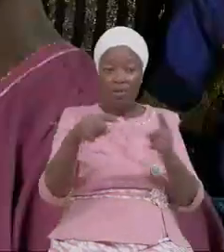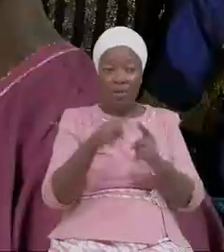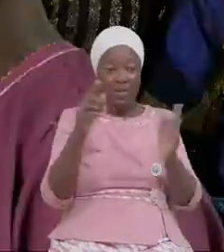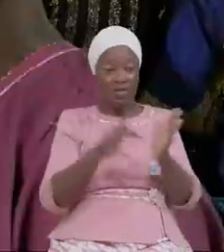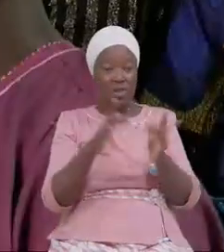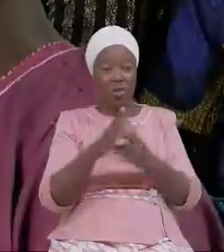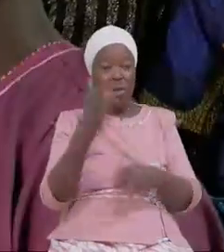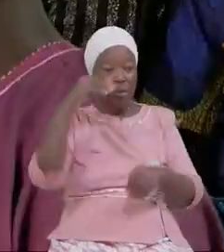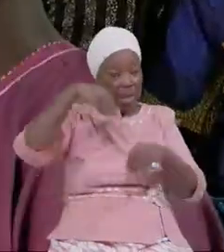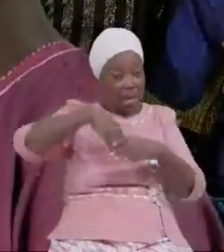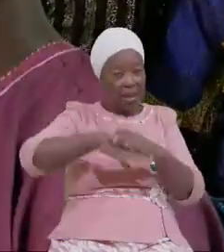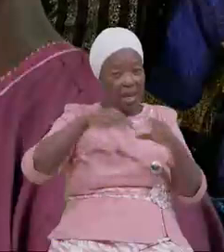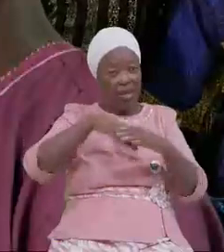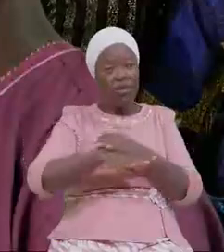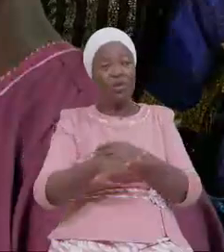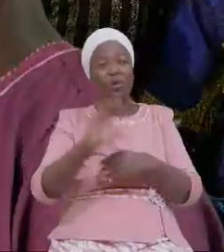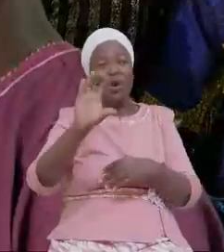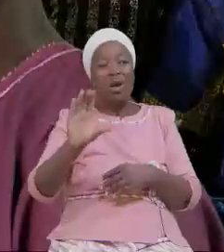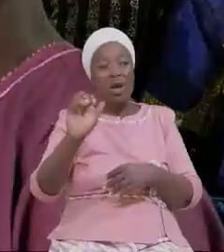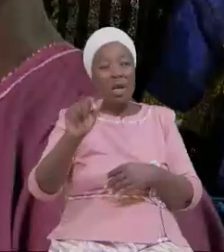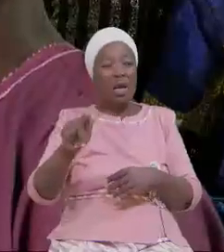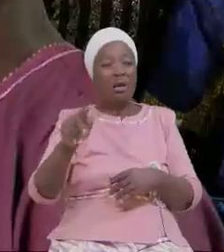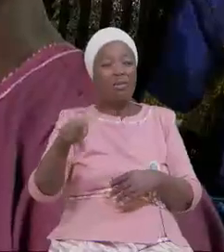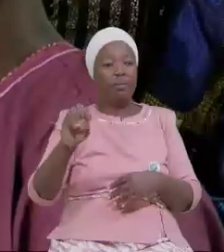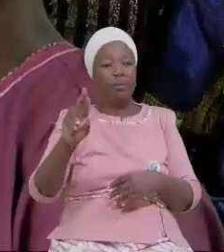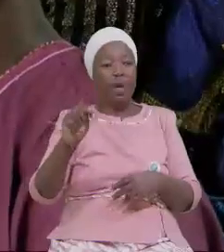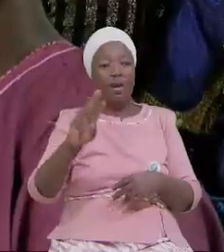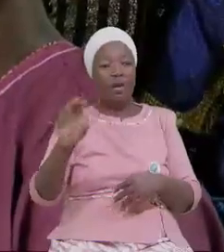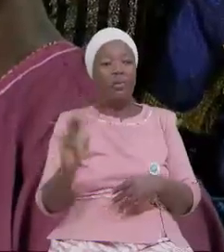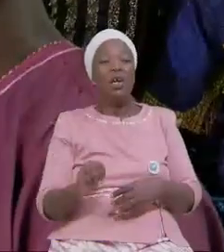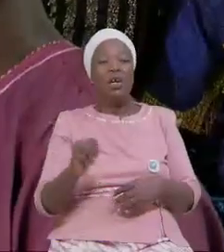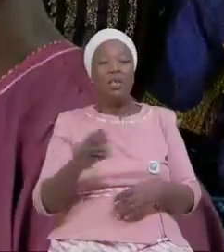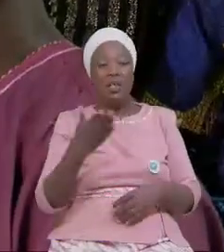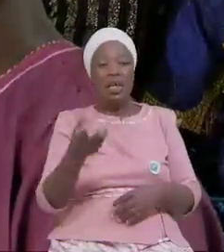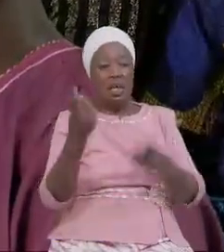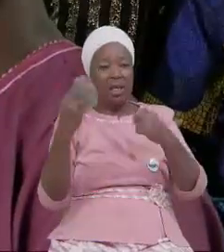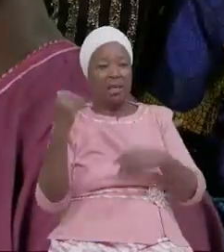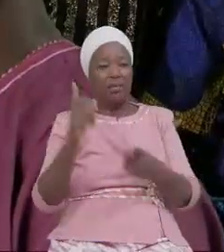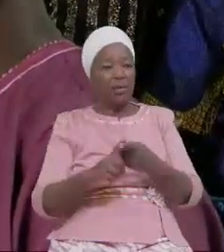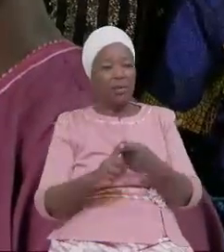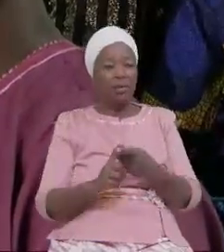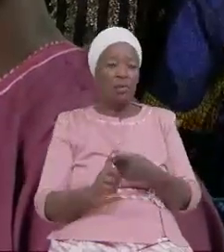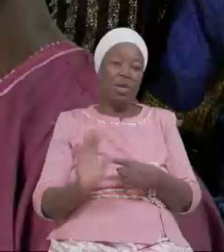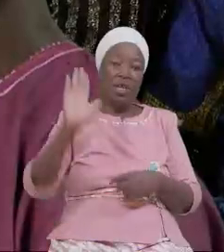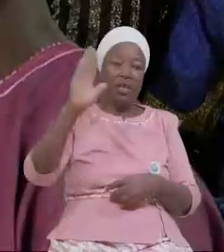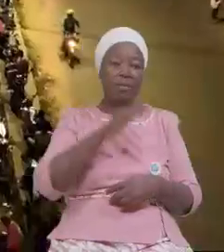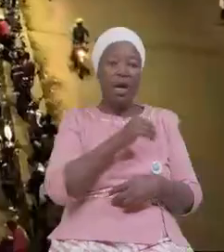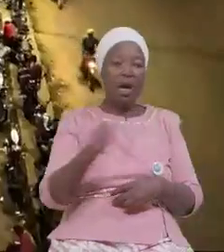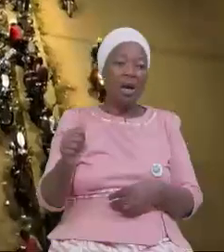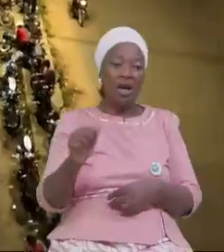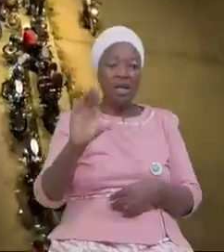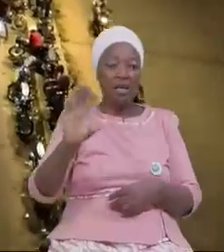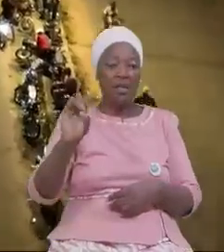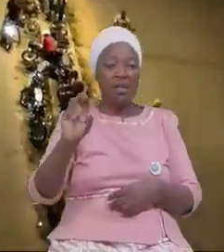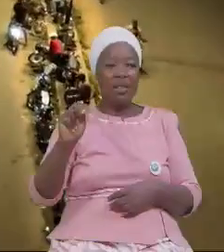entered into Capernaum, there came unto him a centurion, and